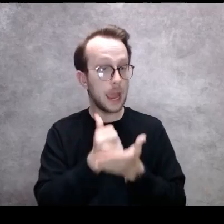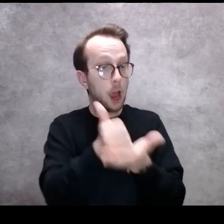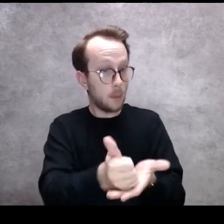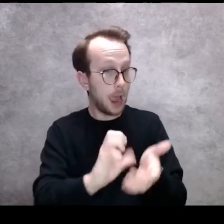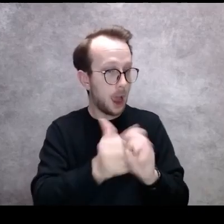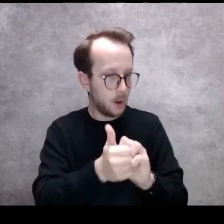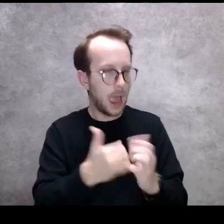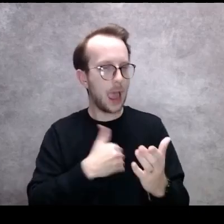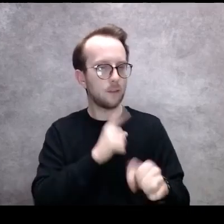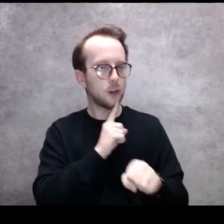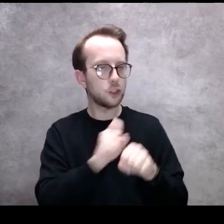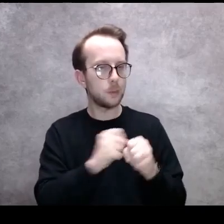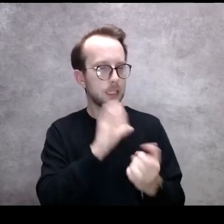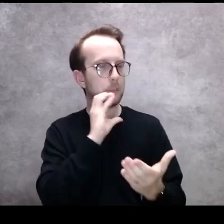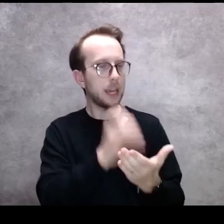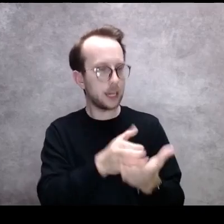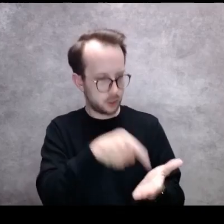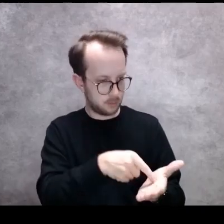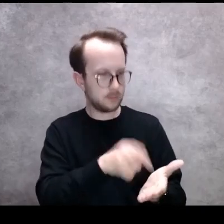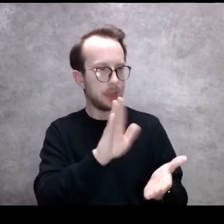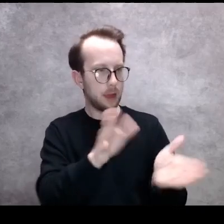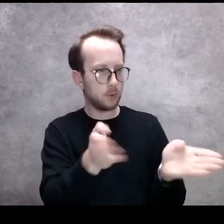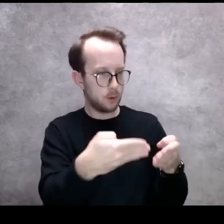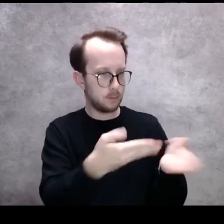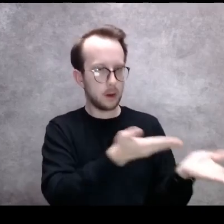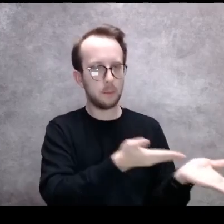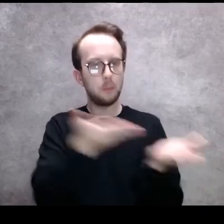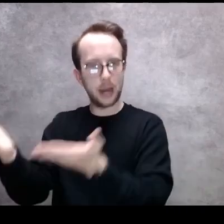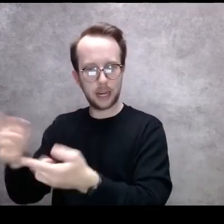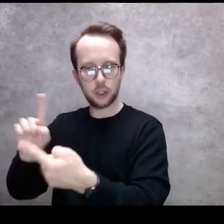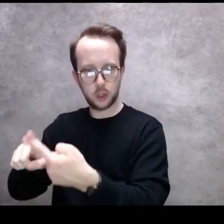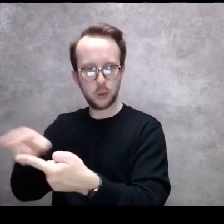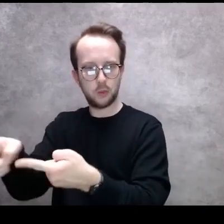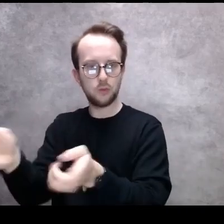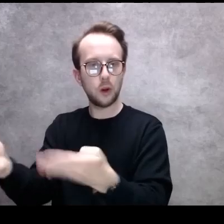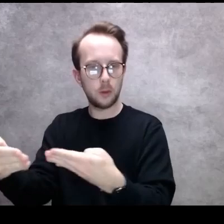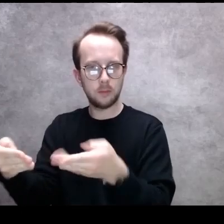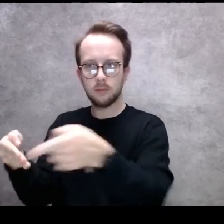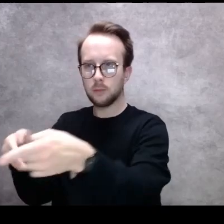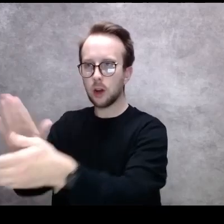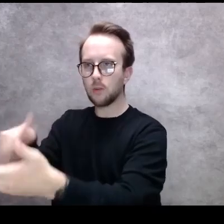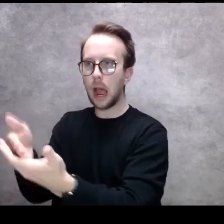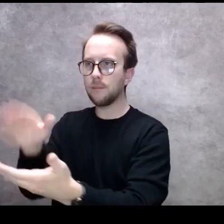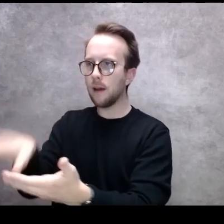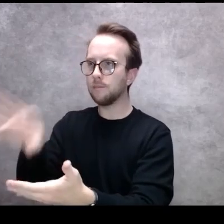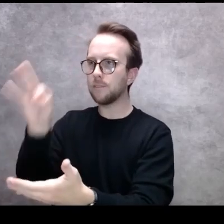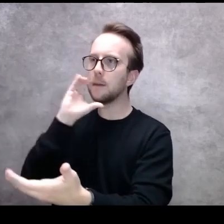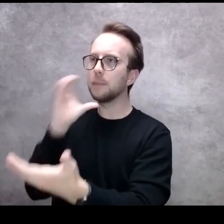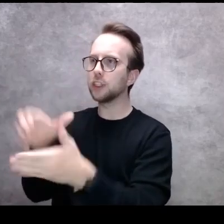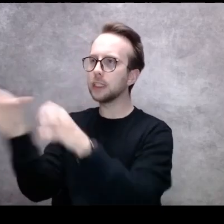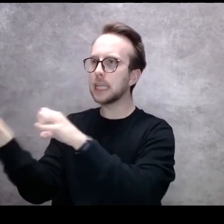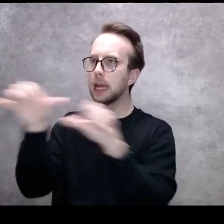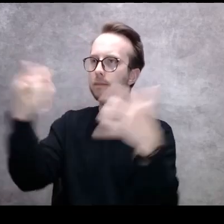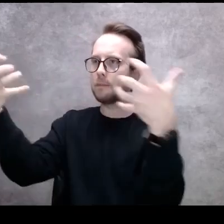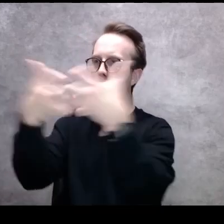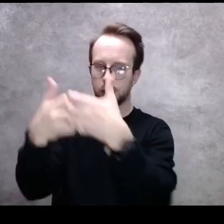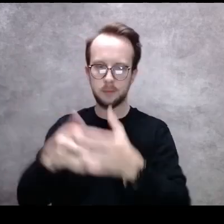Turner that they carry to Miss Turner's classroom and match on a picture once they arrive.